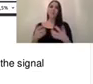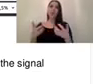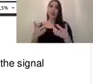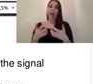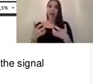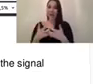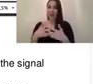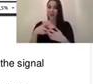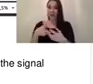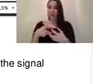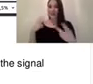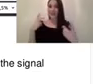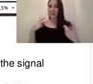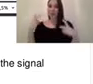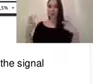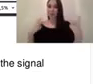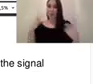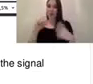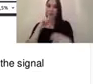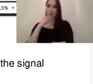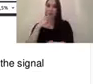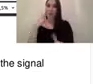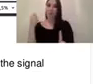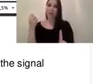will impact in our